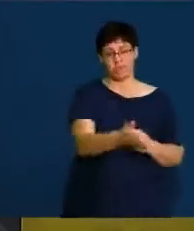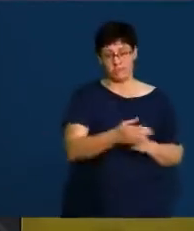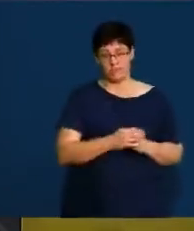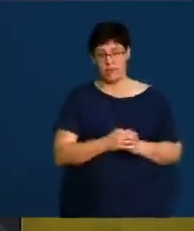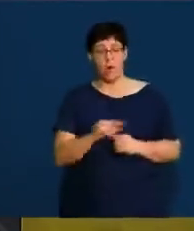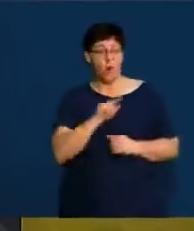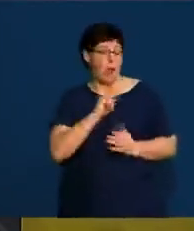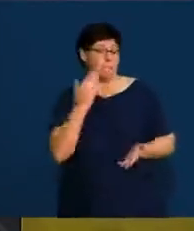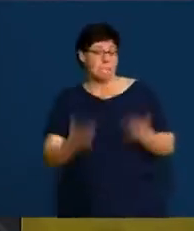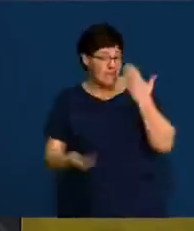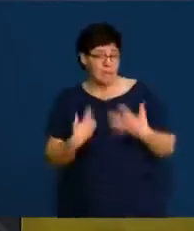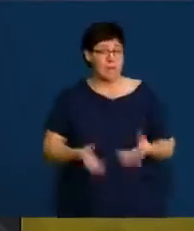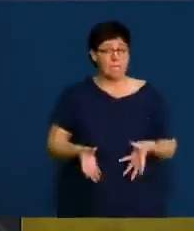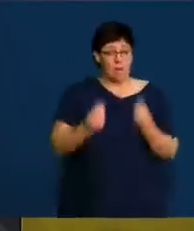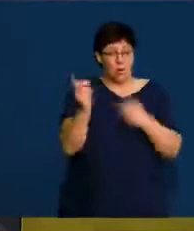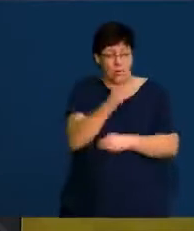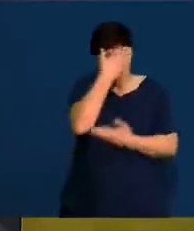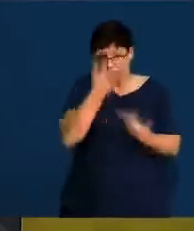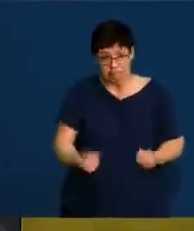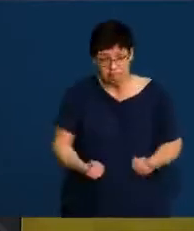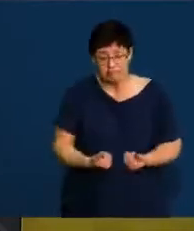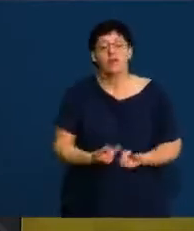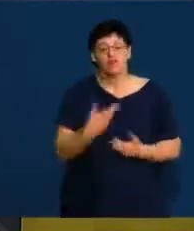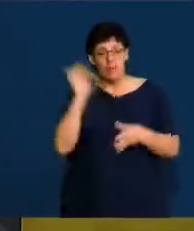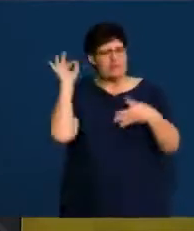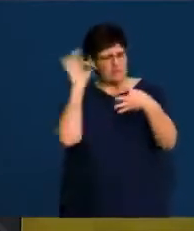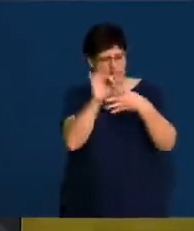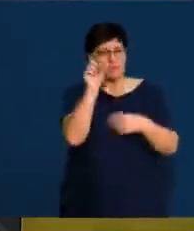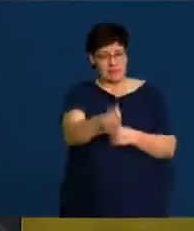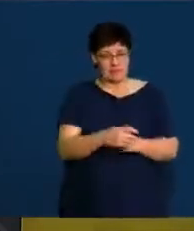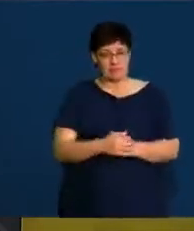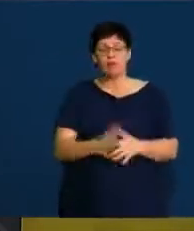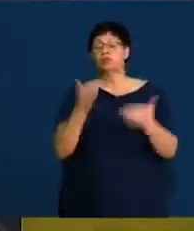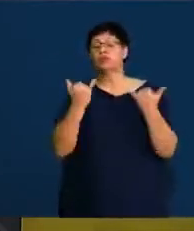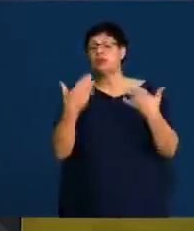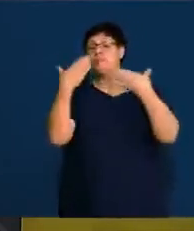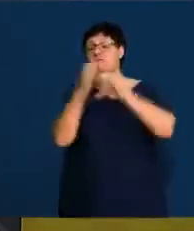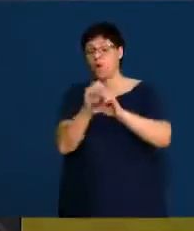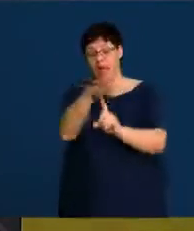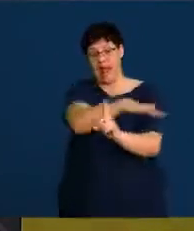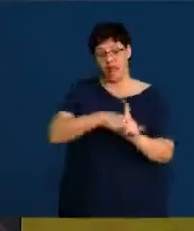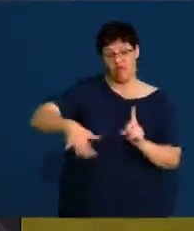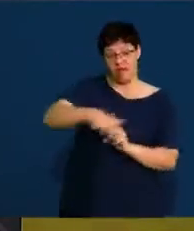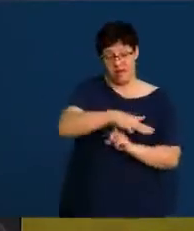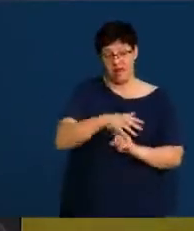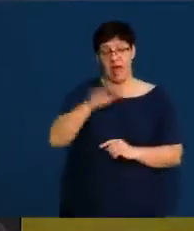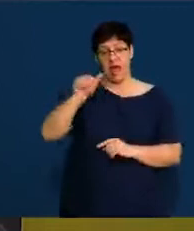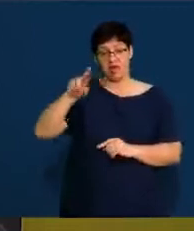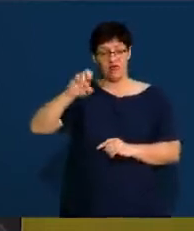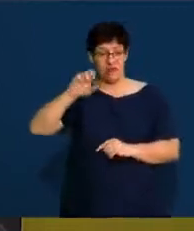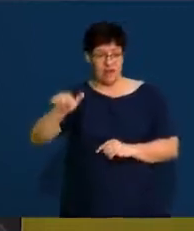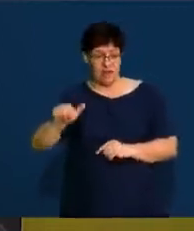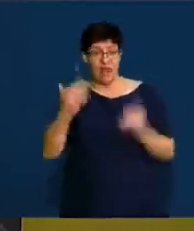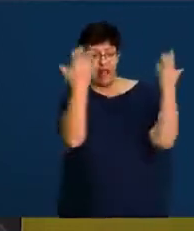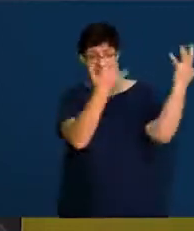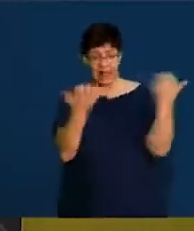know what you're going to get. So, let's be specific. Today we're going to focus on area, the calculation of